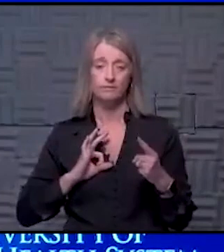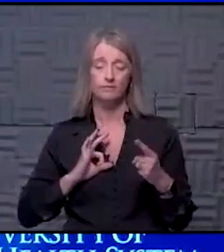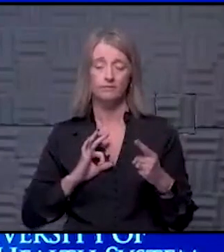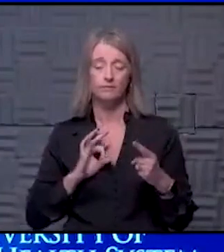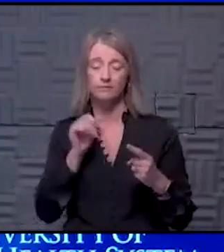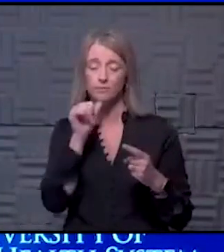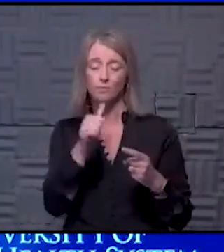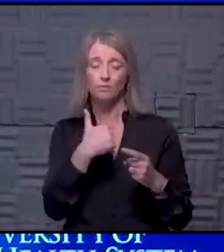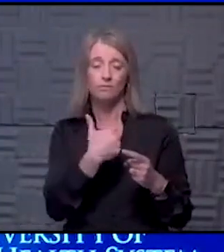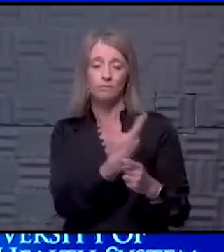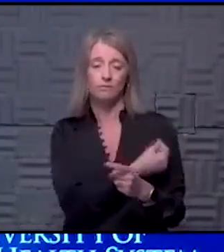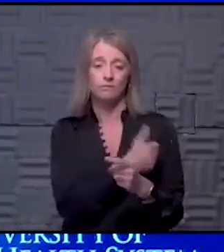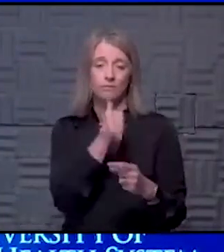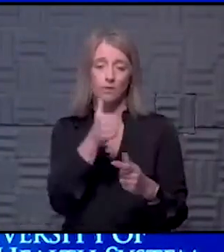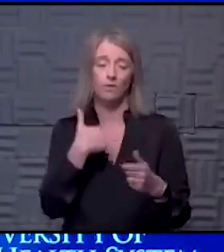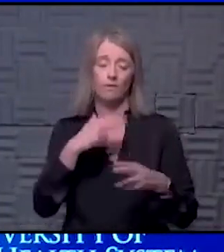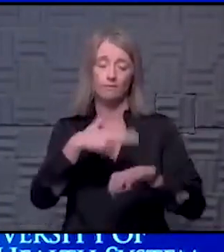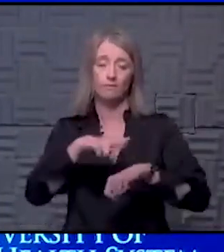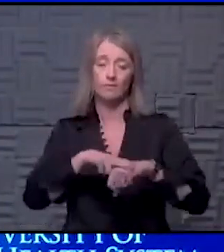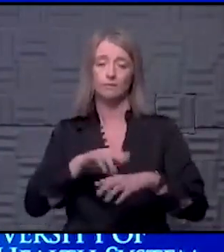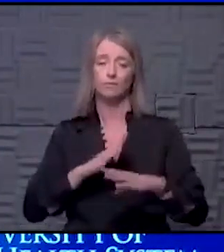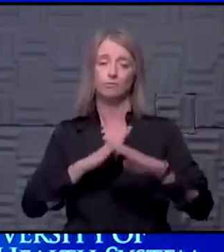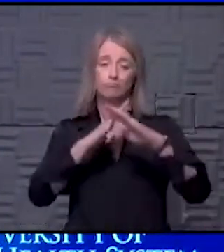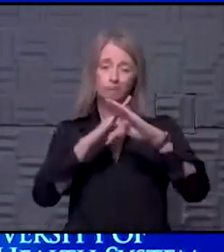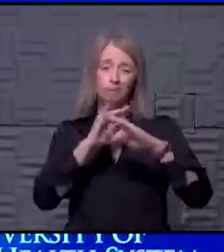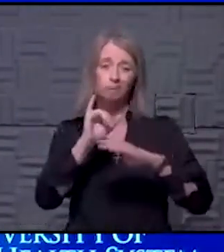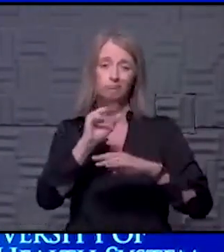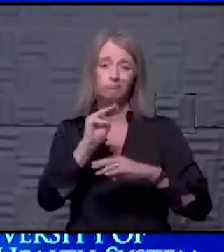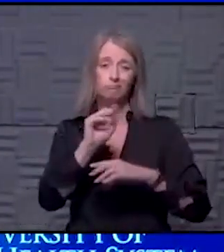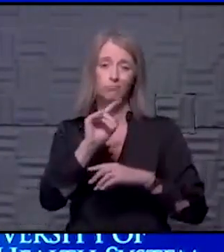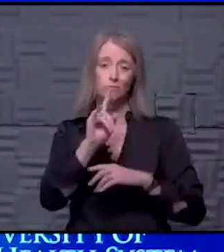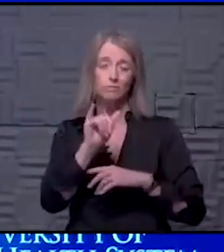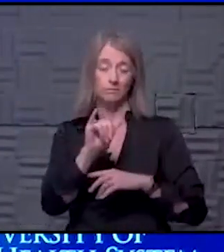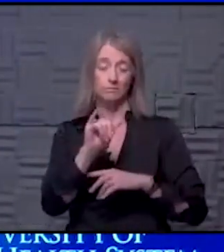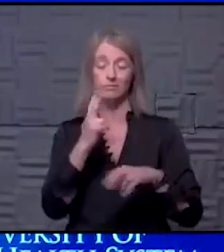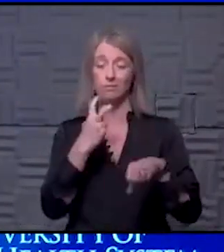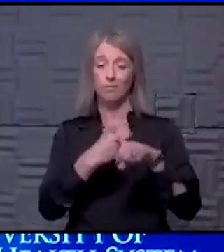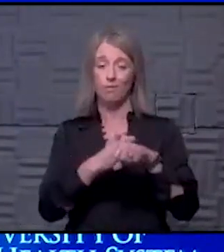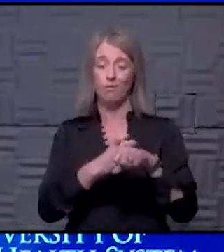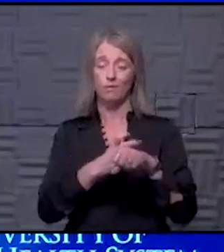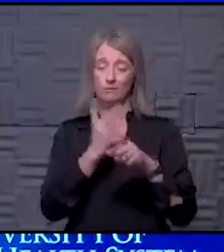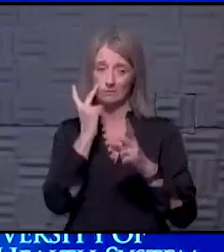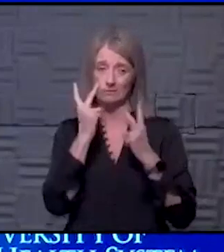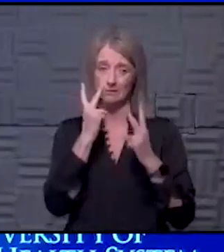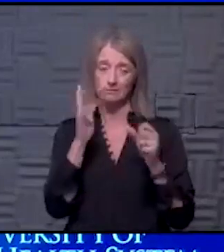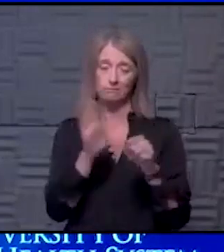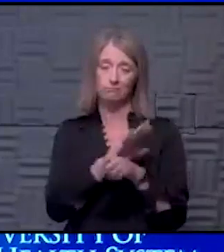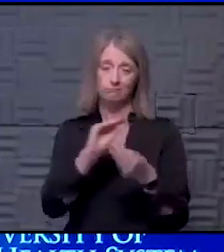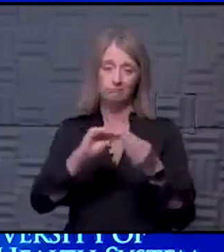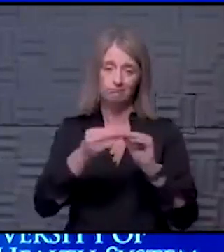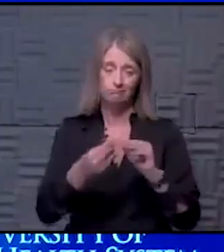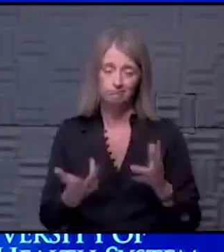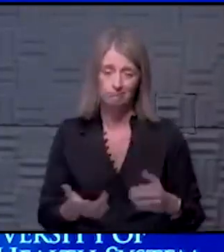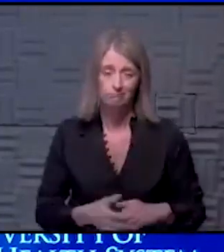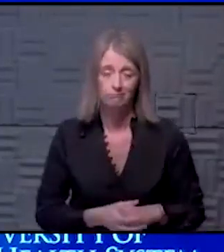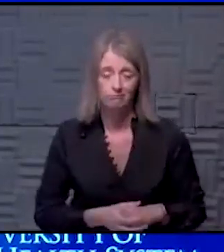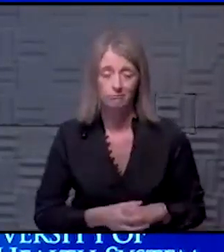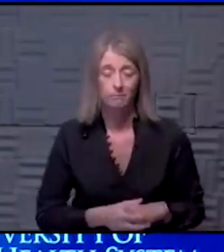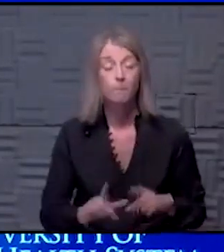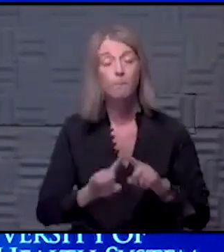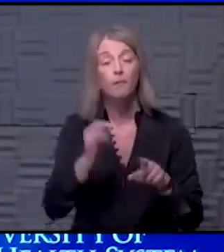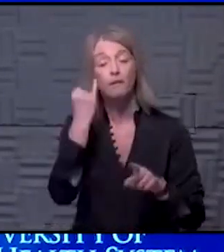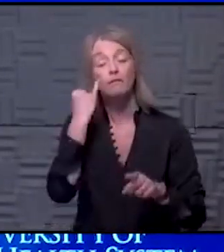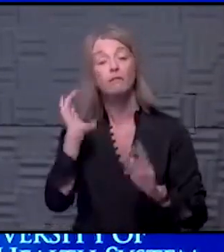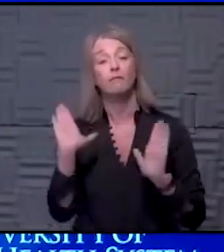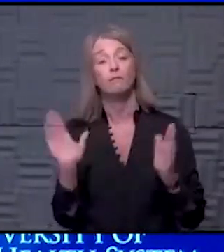who don't have natural immunity. But it's a little hard to get the full picture there. But even if everyone